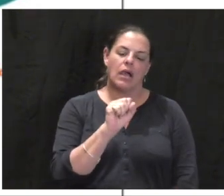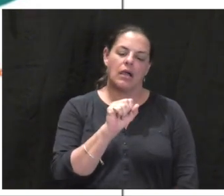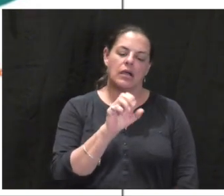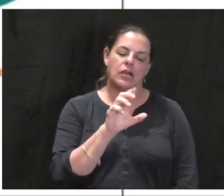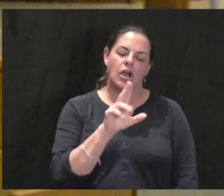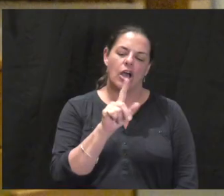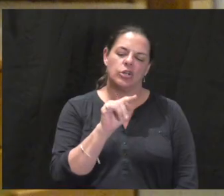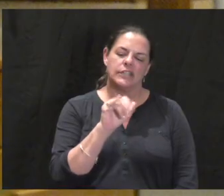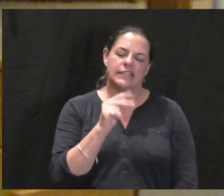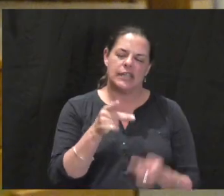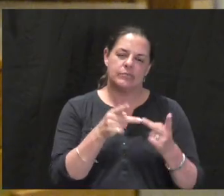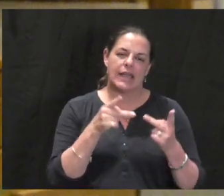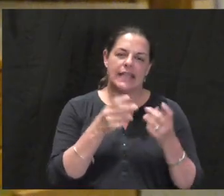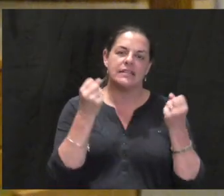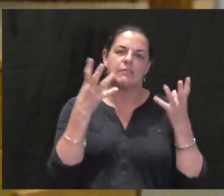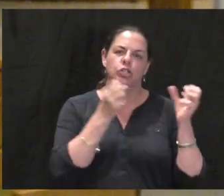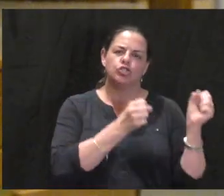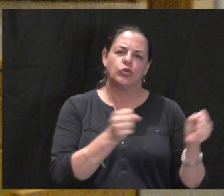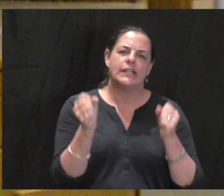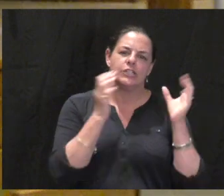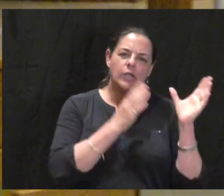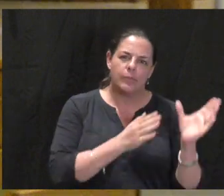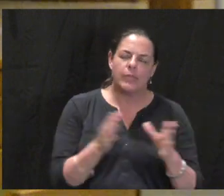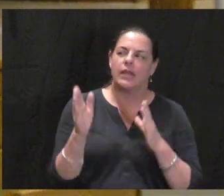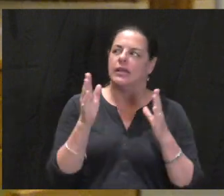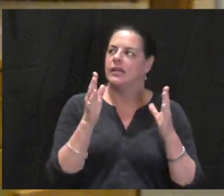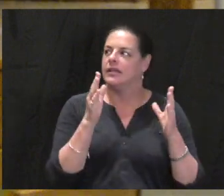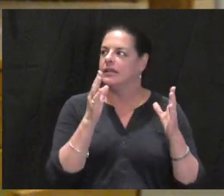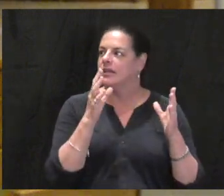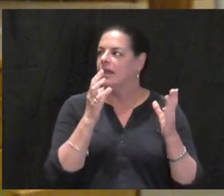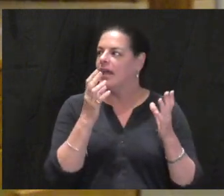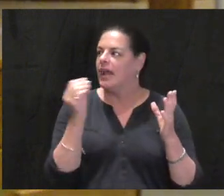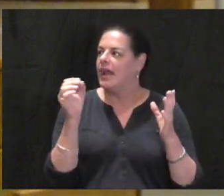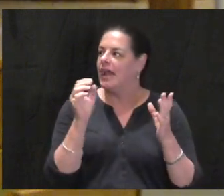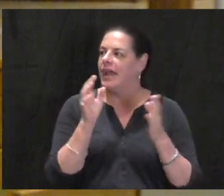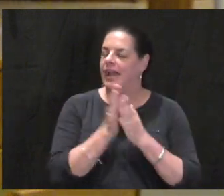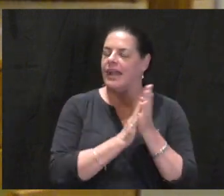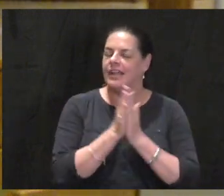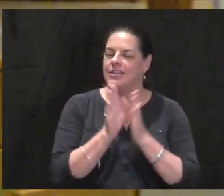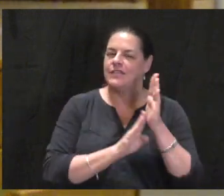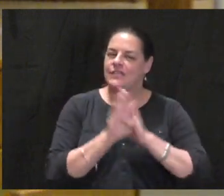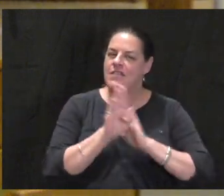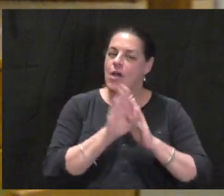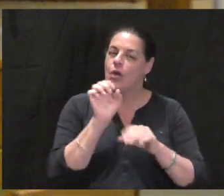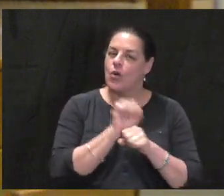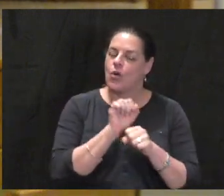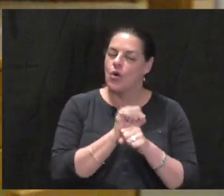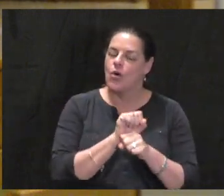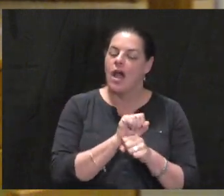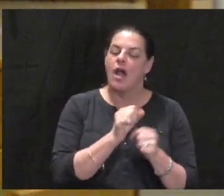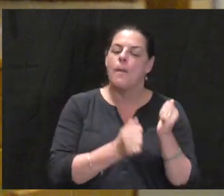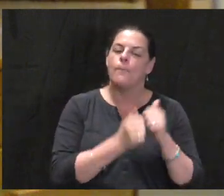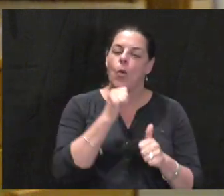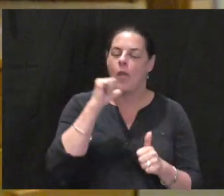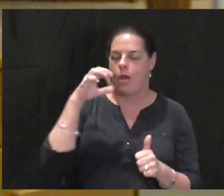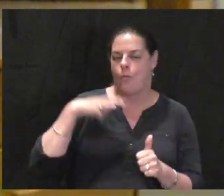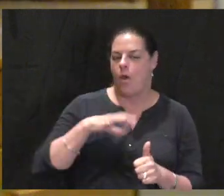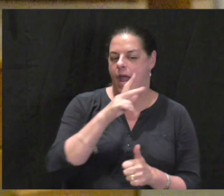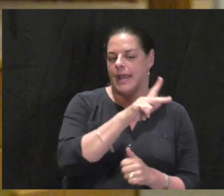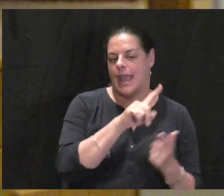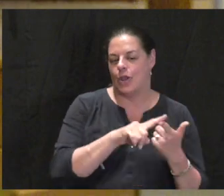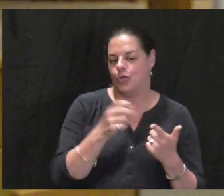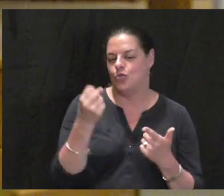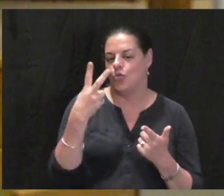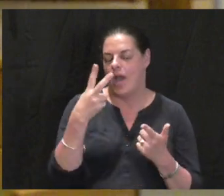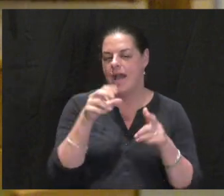ed. So variety of different spaces and places, which I have found has really lent itself to me in this work, because I've seen how other districts do it, I've